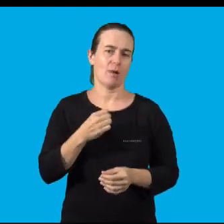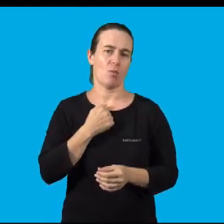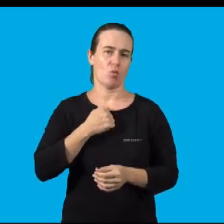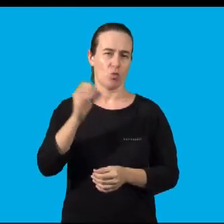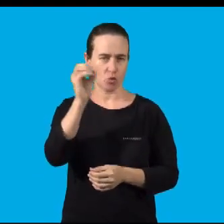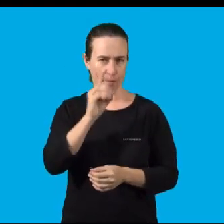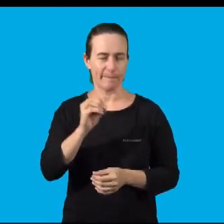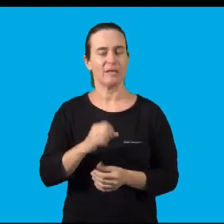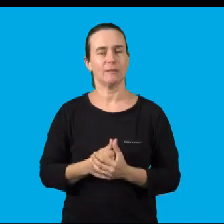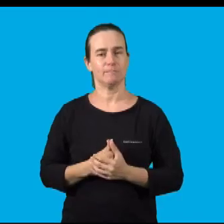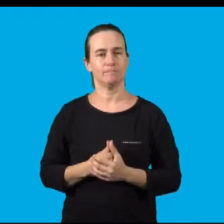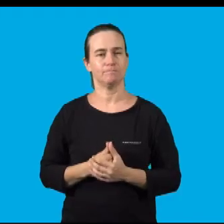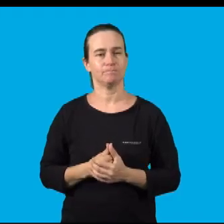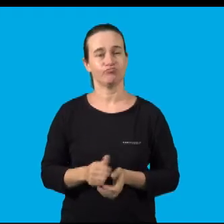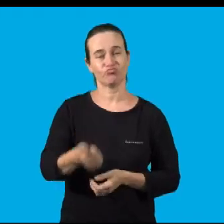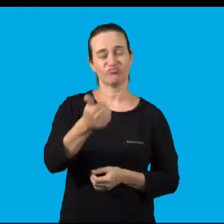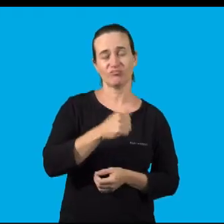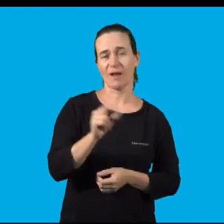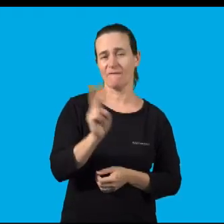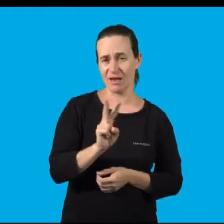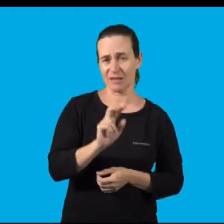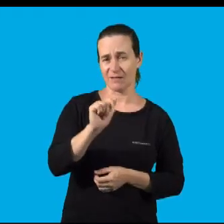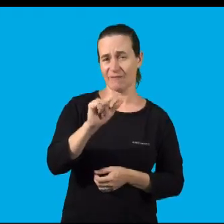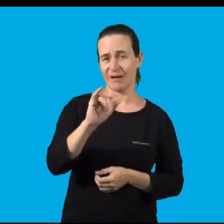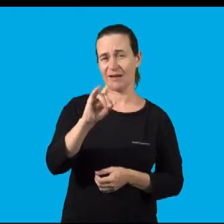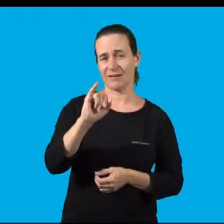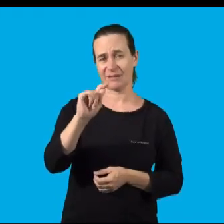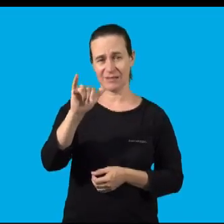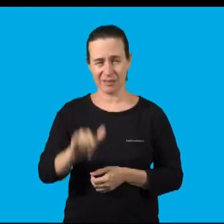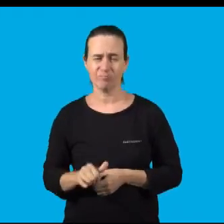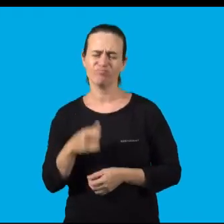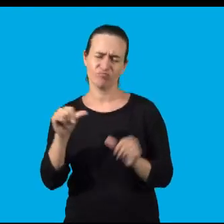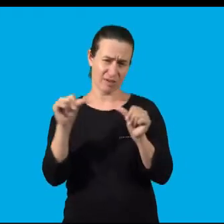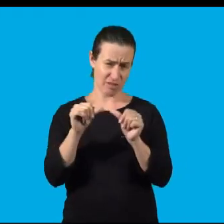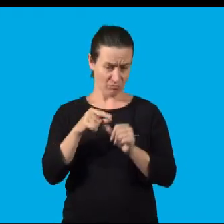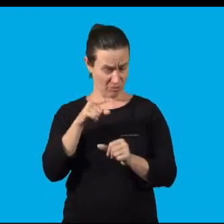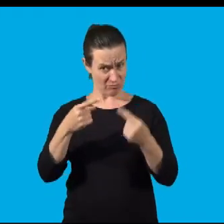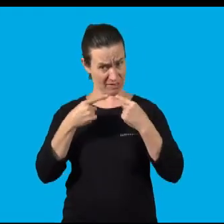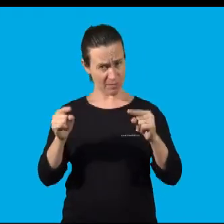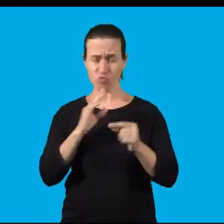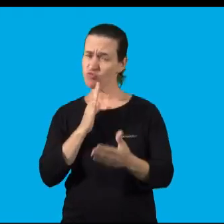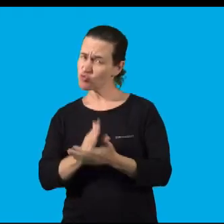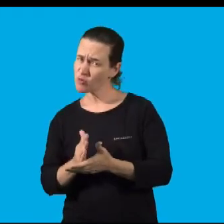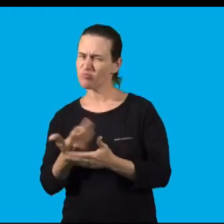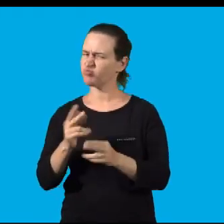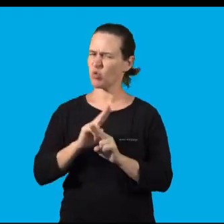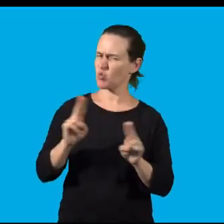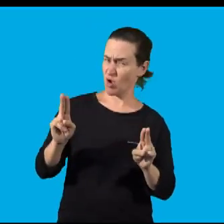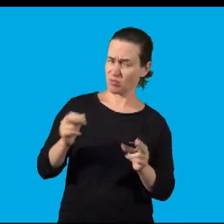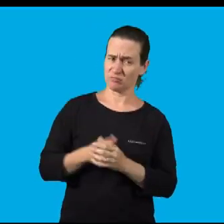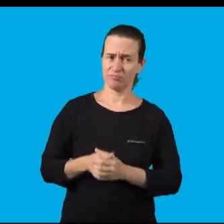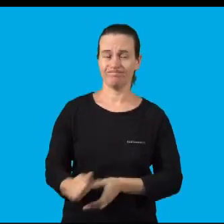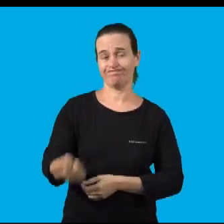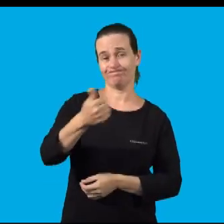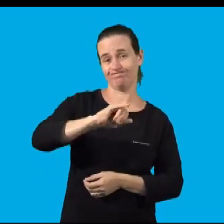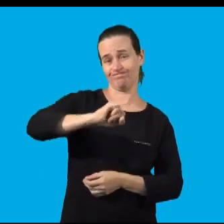perspective based on a thorough evaluation. Validity, to determine how truthful a statement is in order to assess